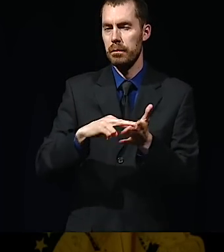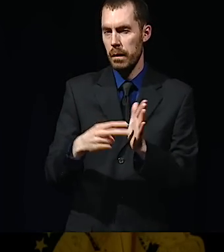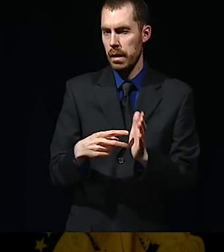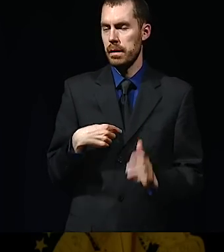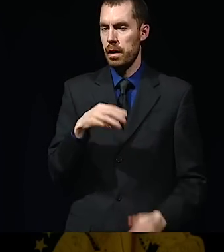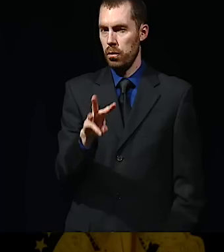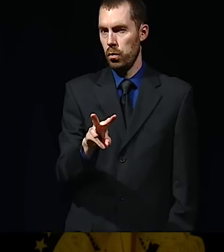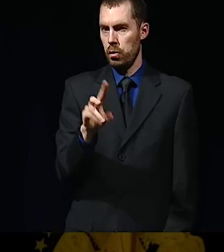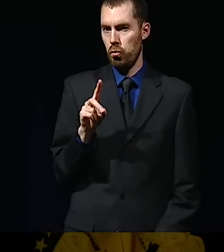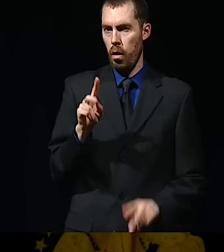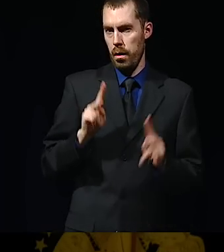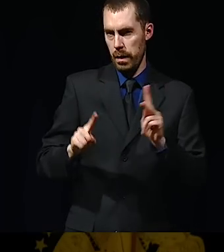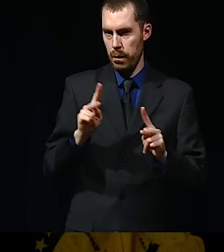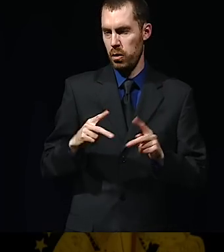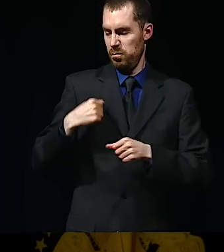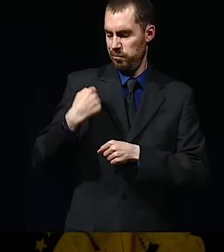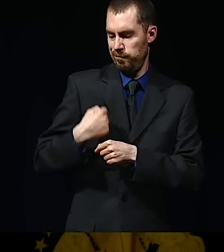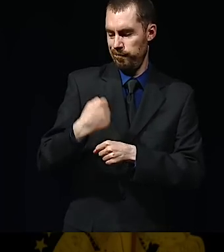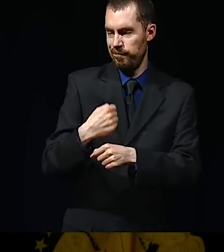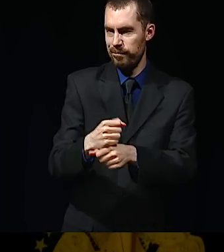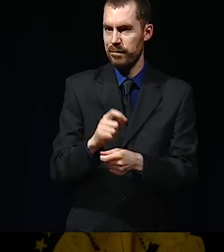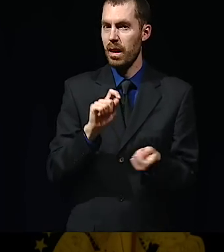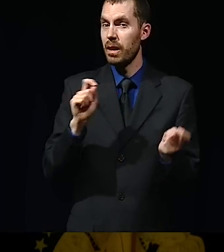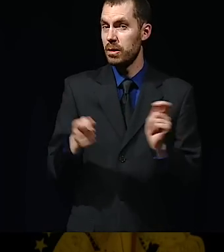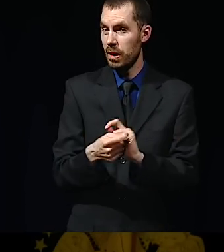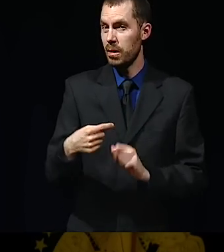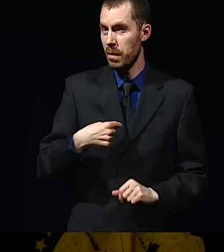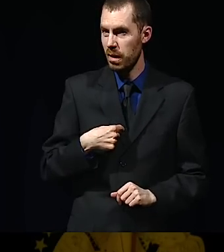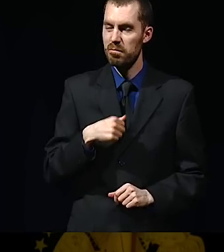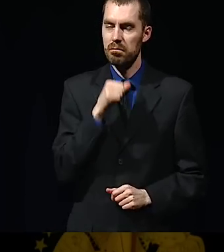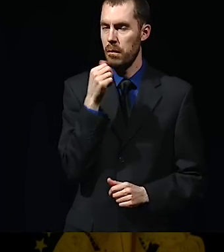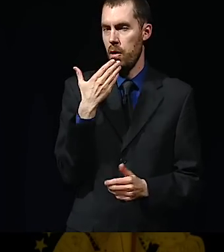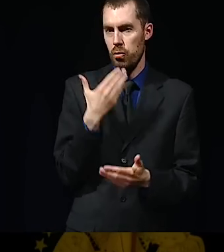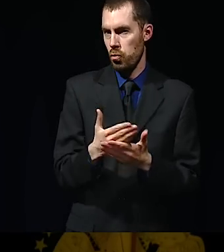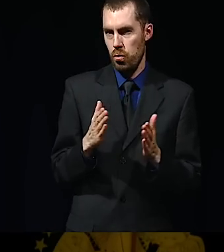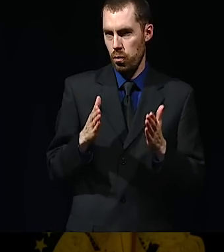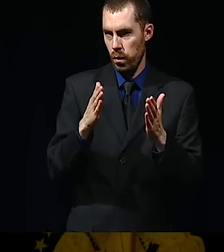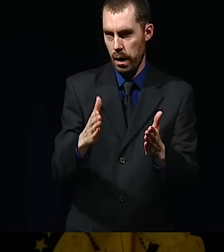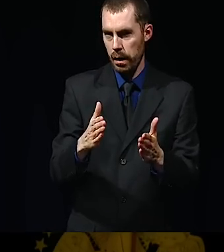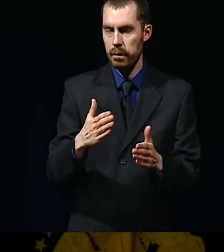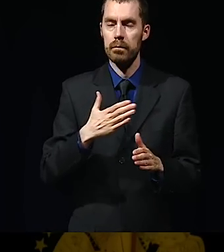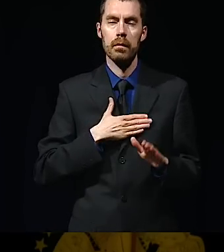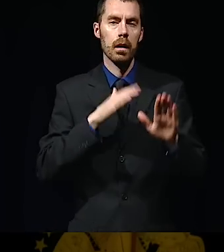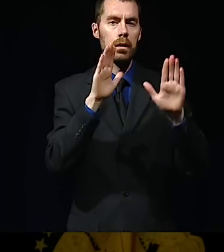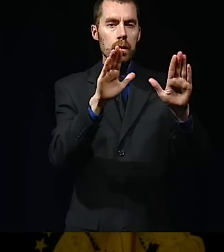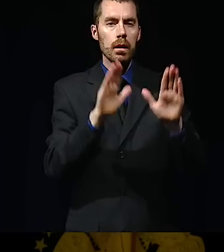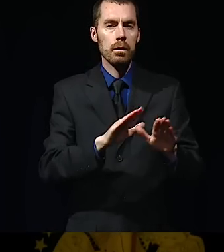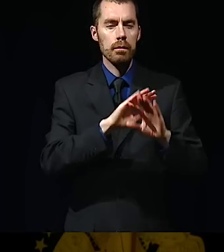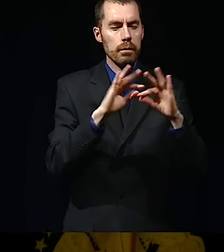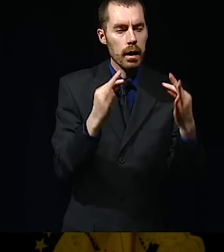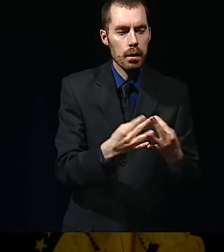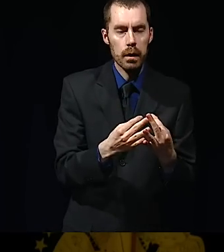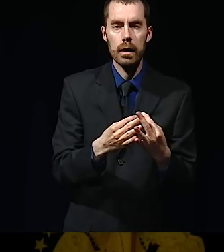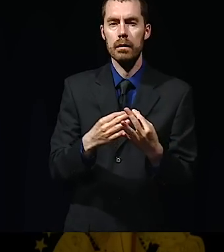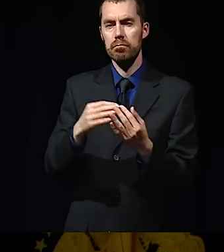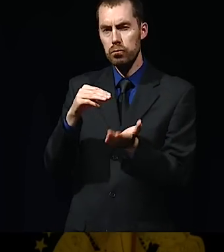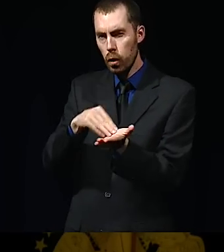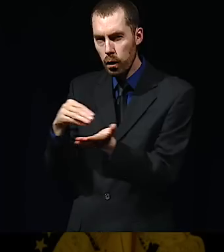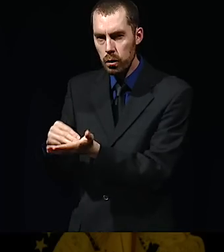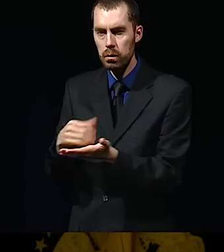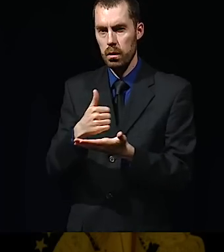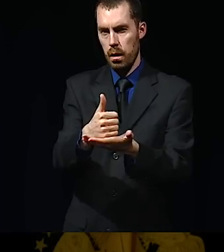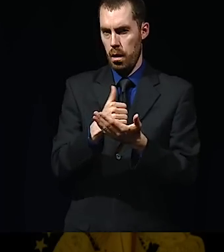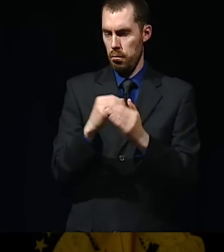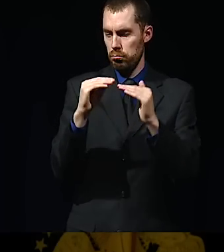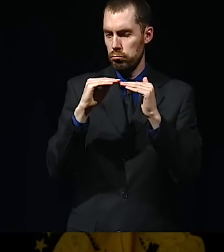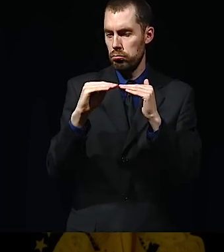people over the years. It changed me, but not for the better. It took my amazing family and doctors to help me eventually